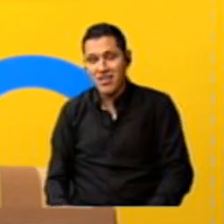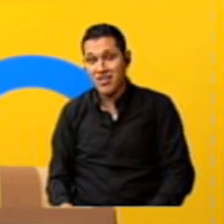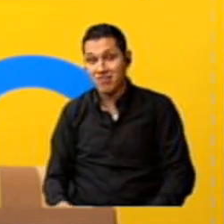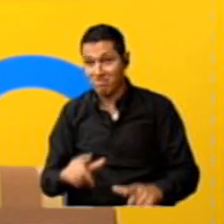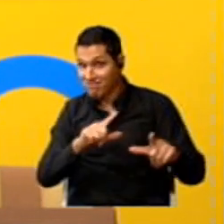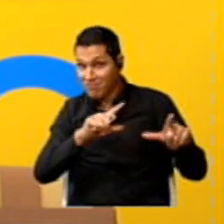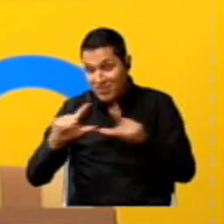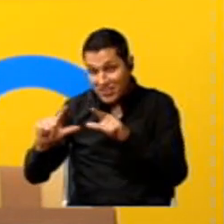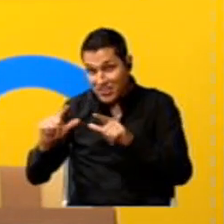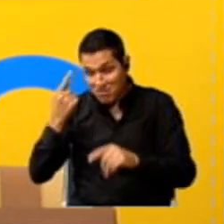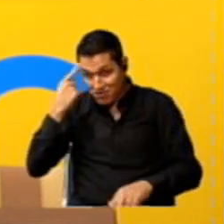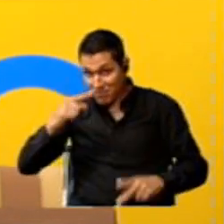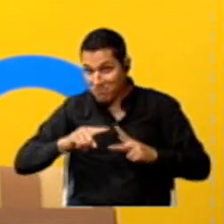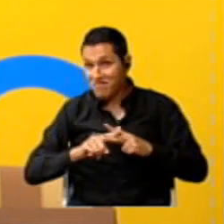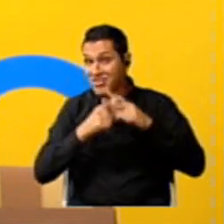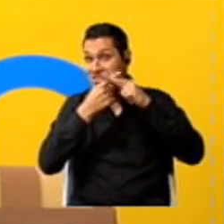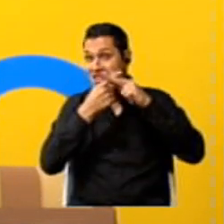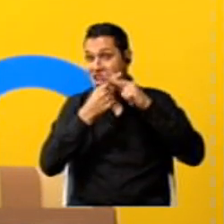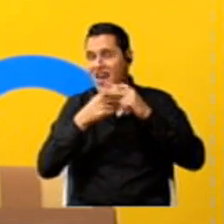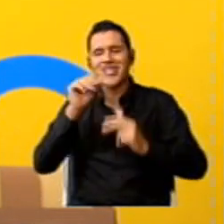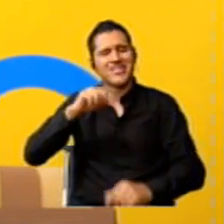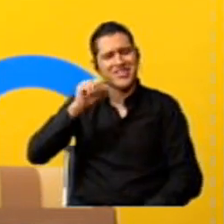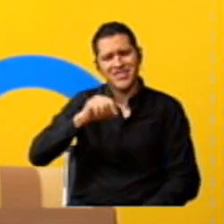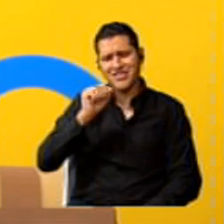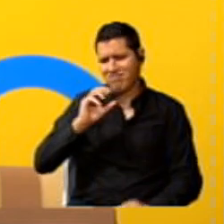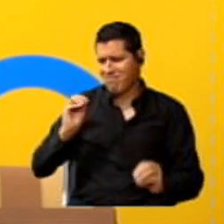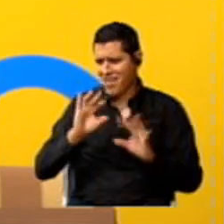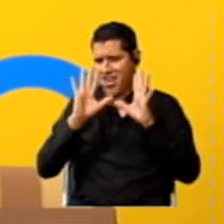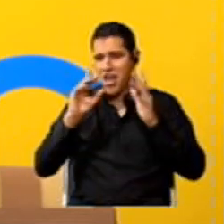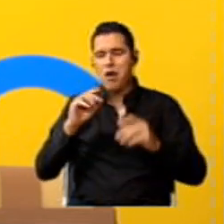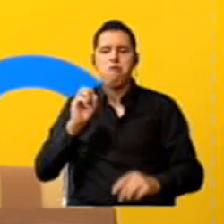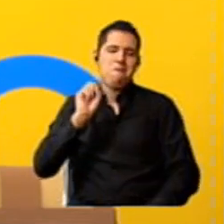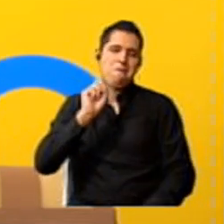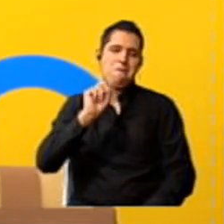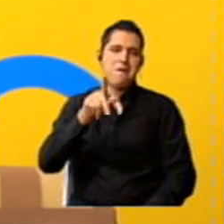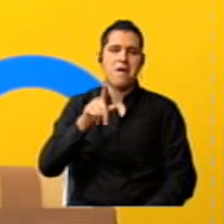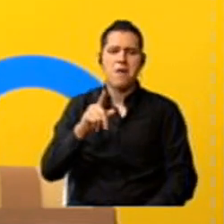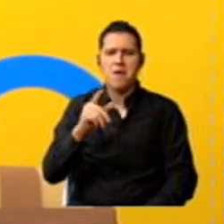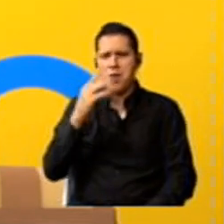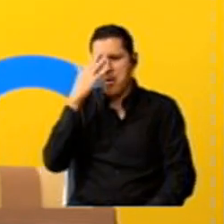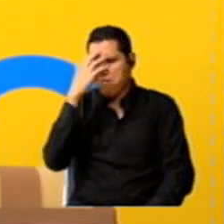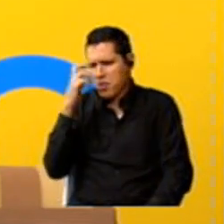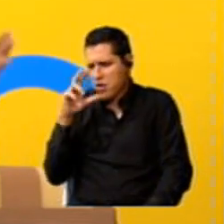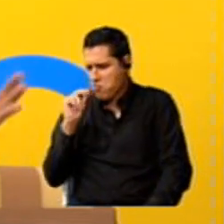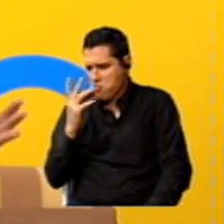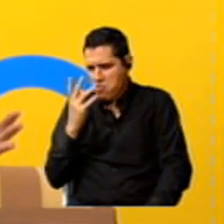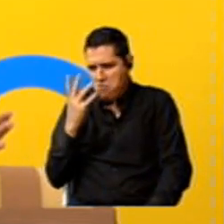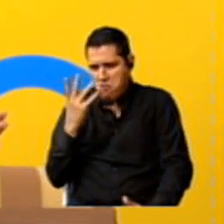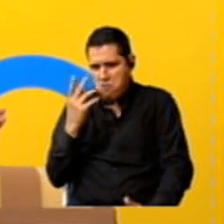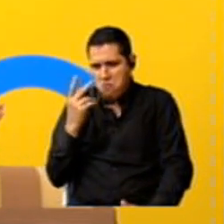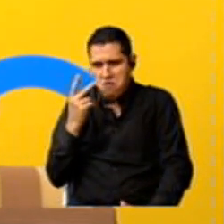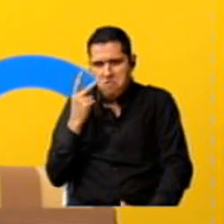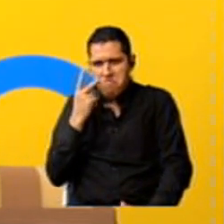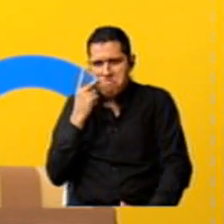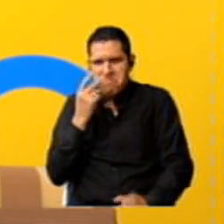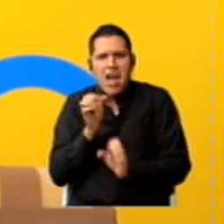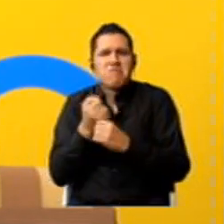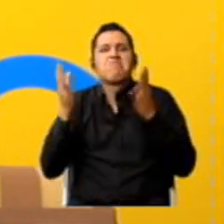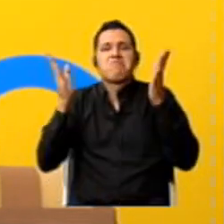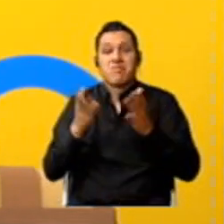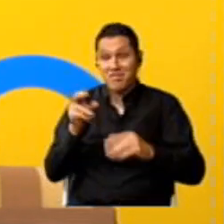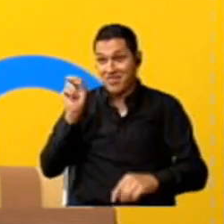ready to start? Oh, yes. Well, why don't we give the welcome?